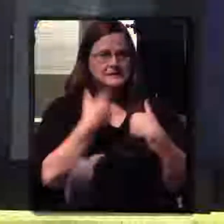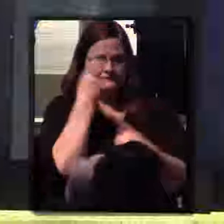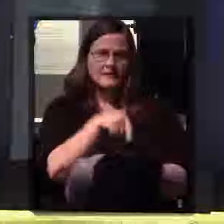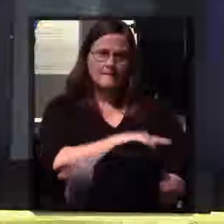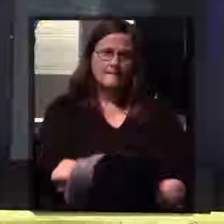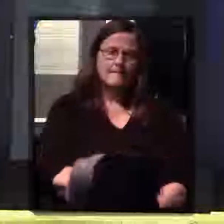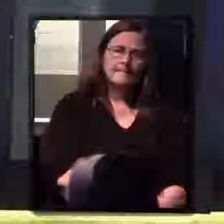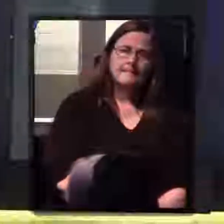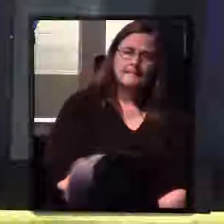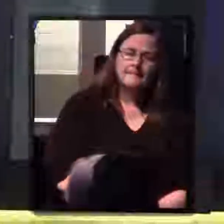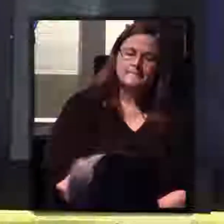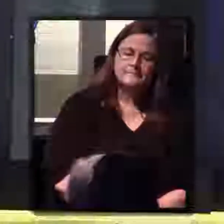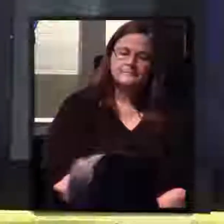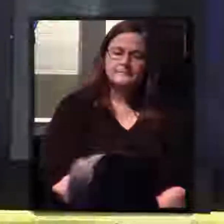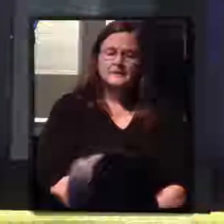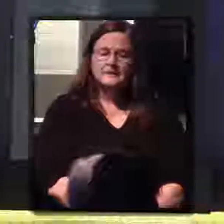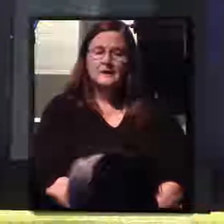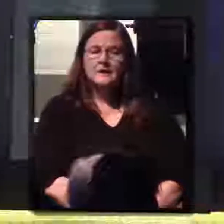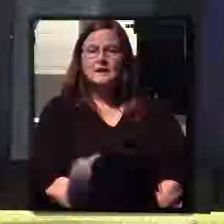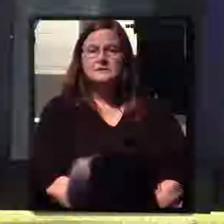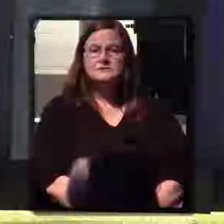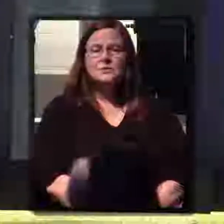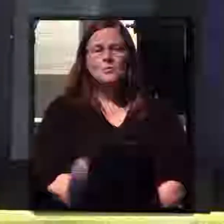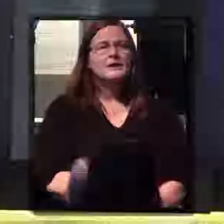devastating consequences that it has on